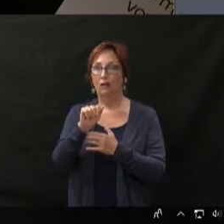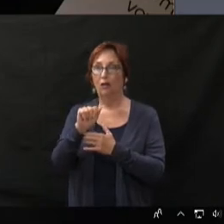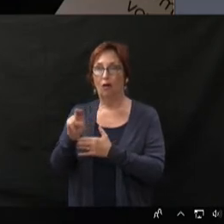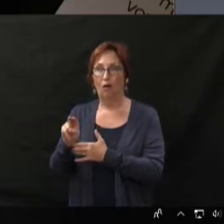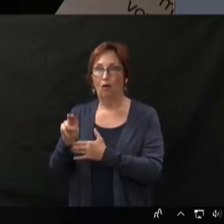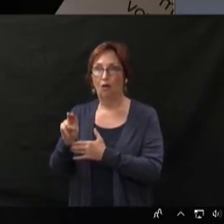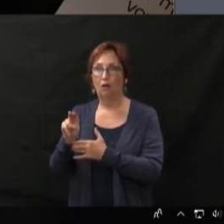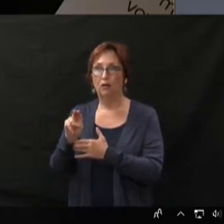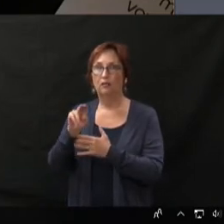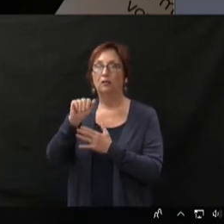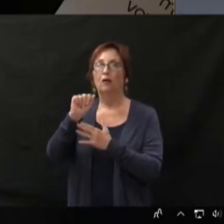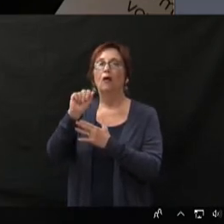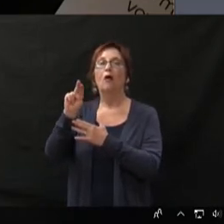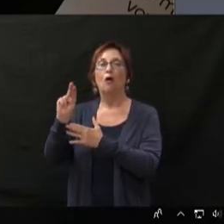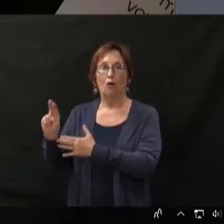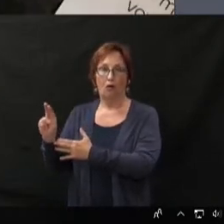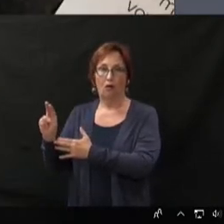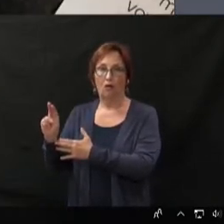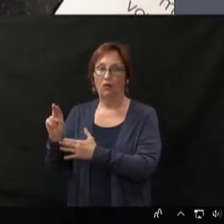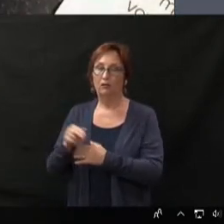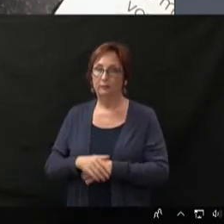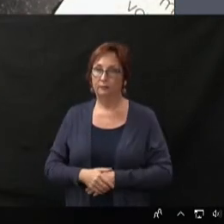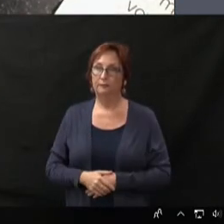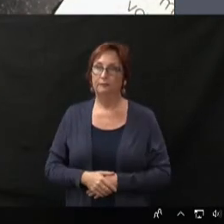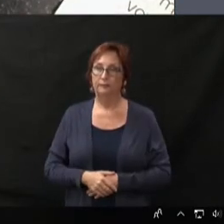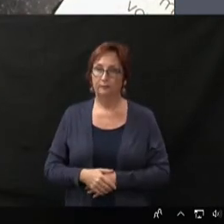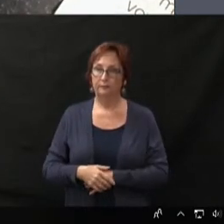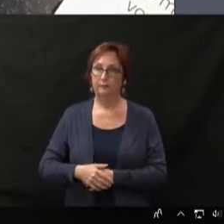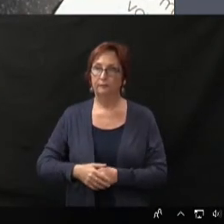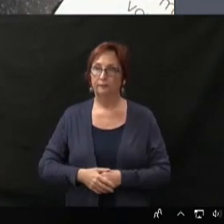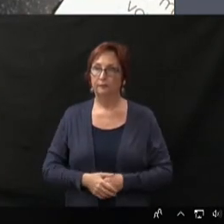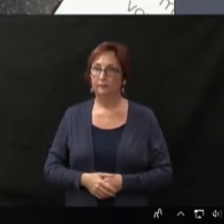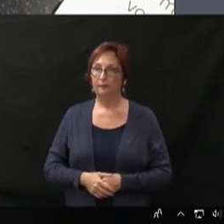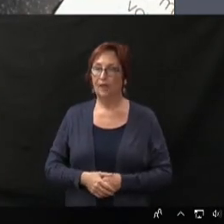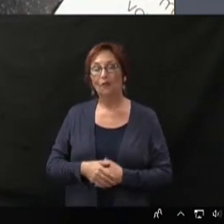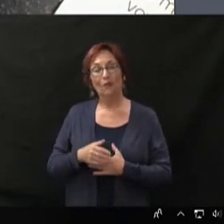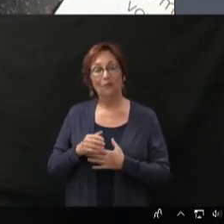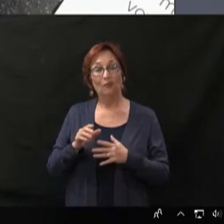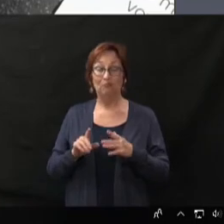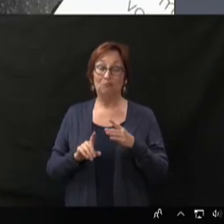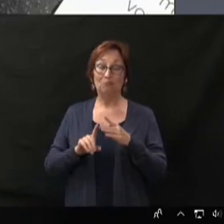Everybody say it? Aw. Oh, here's another one.